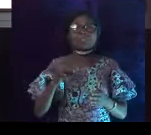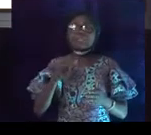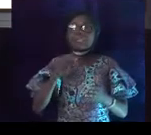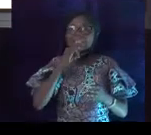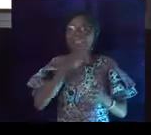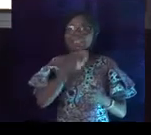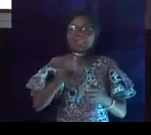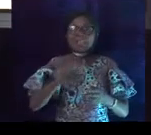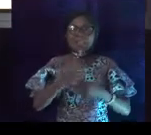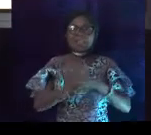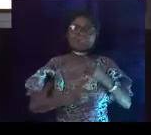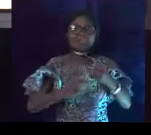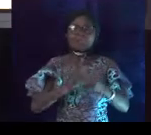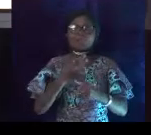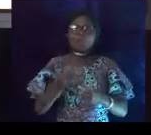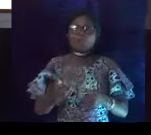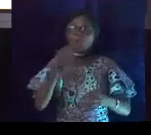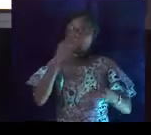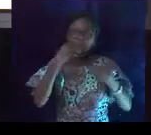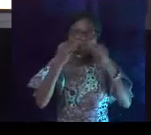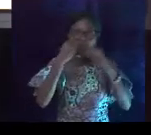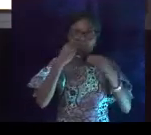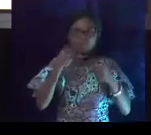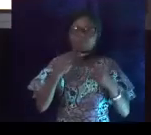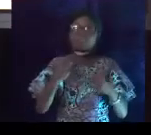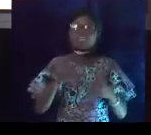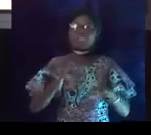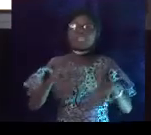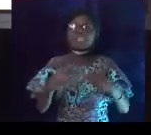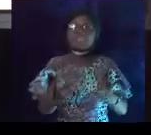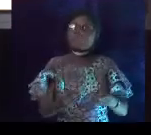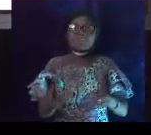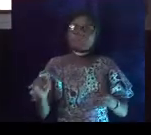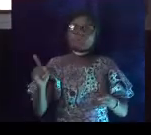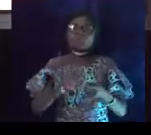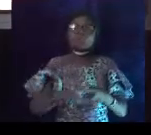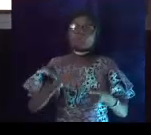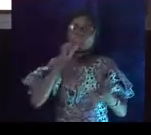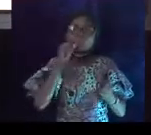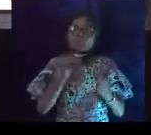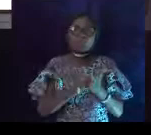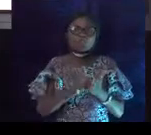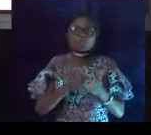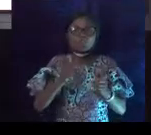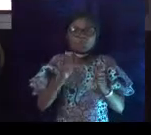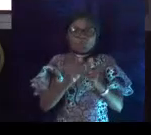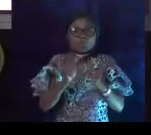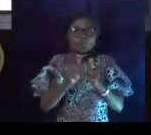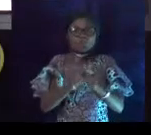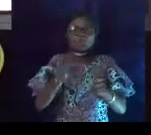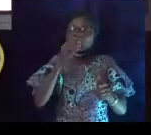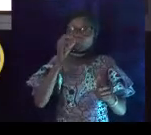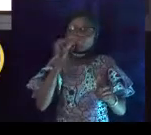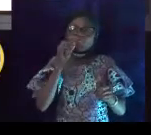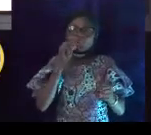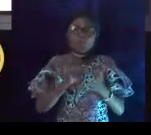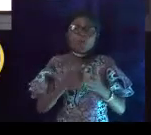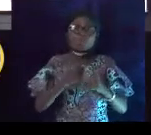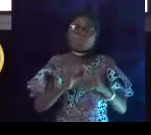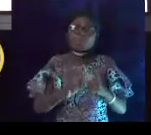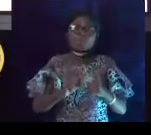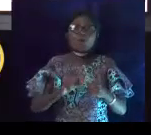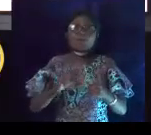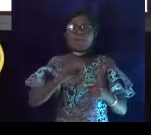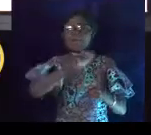Chicks mash is a kind or type of feed given to chicks from a day old till 8